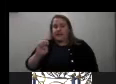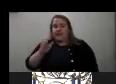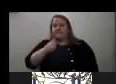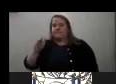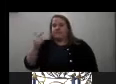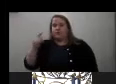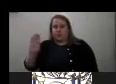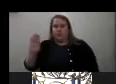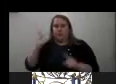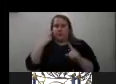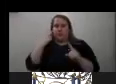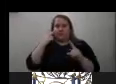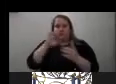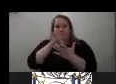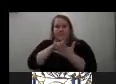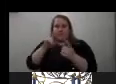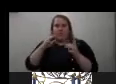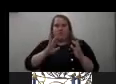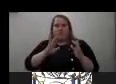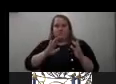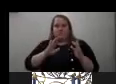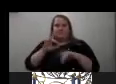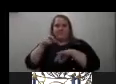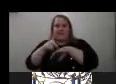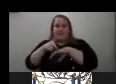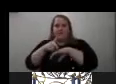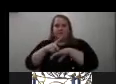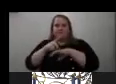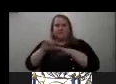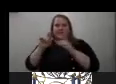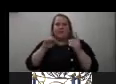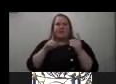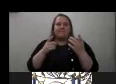diamonds costume, and kind of, I think, a publicity shot for the ballet.